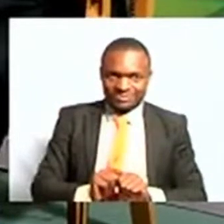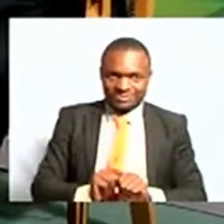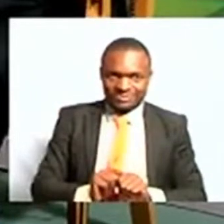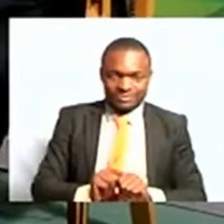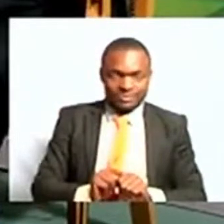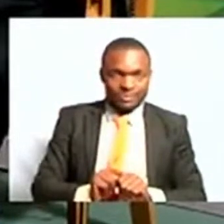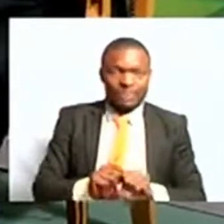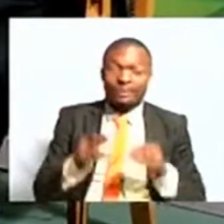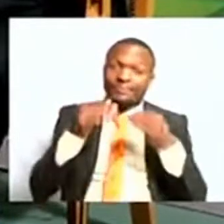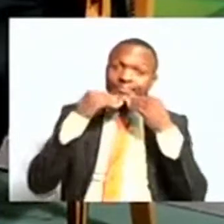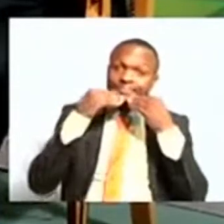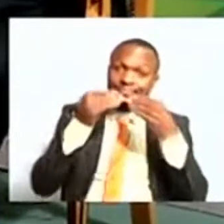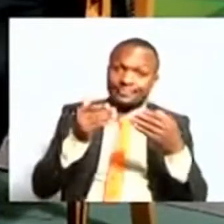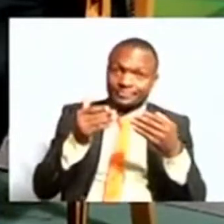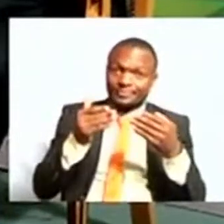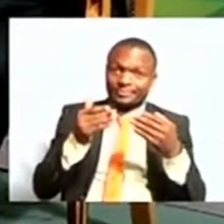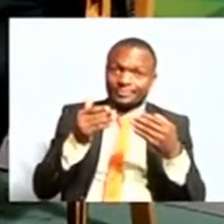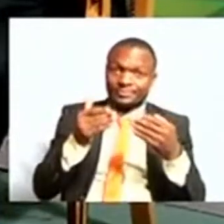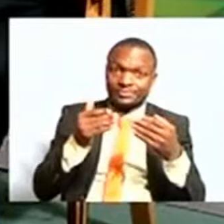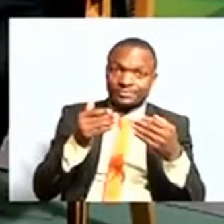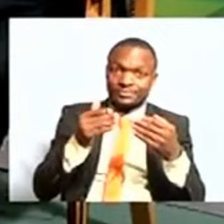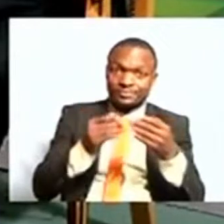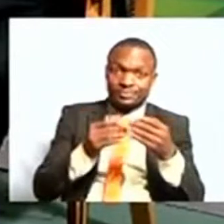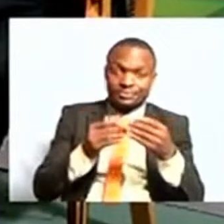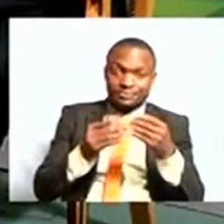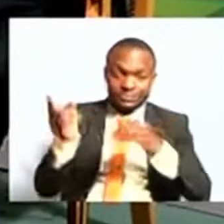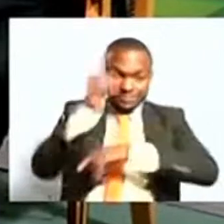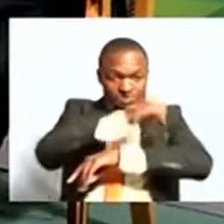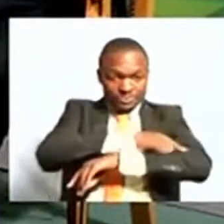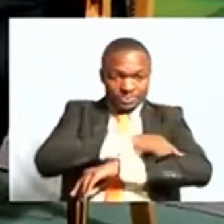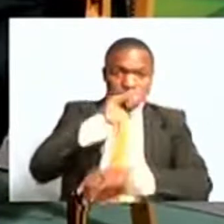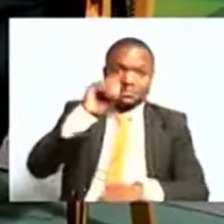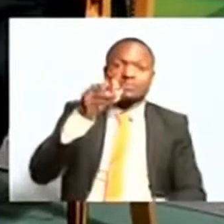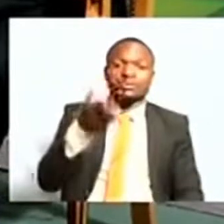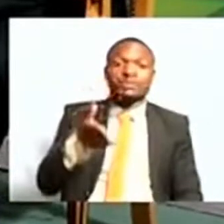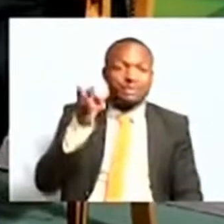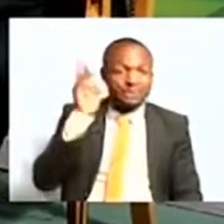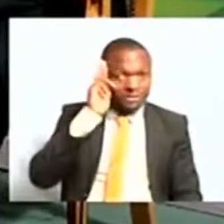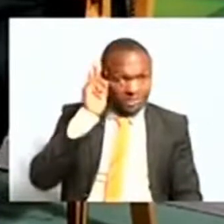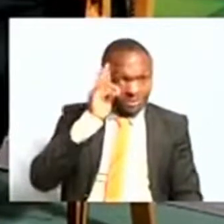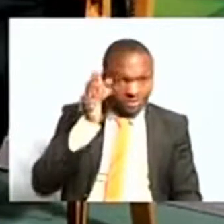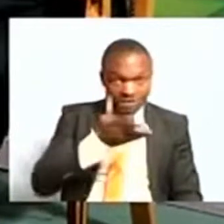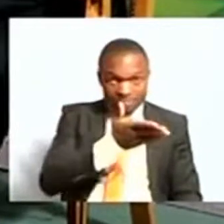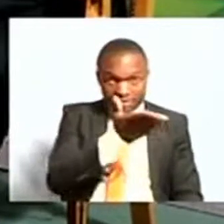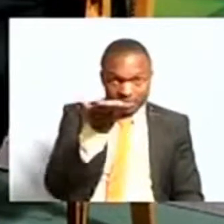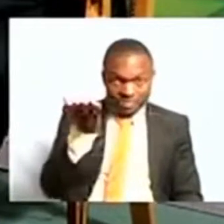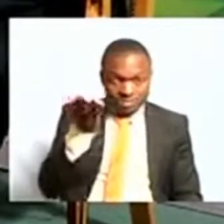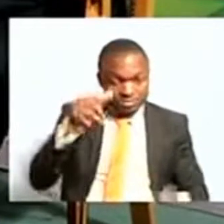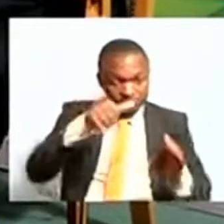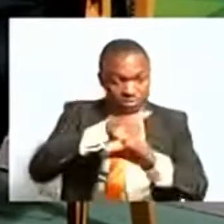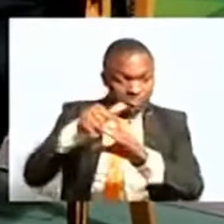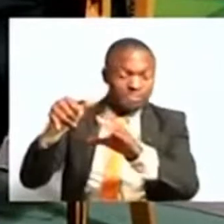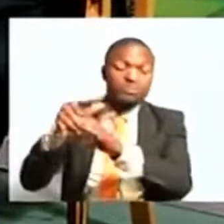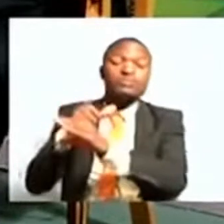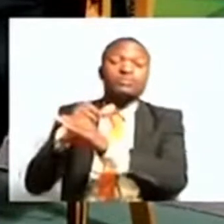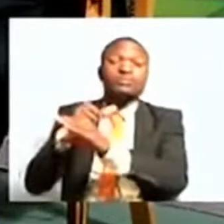we are appreciating for the day that you have placed to remember those who have been